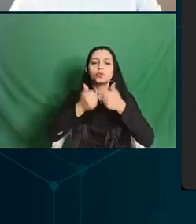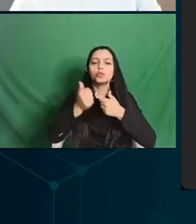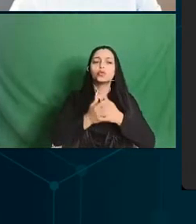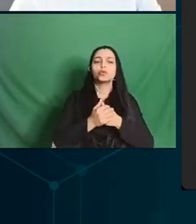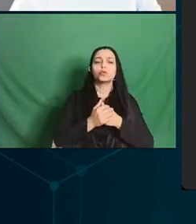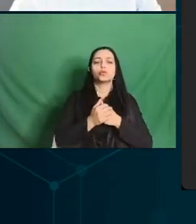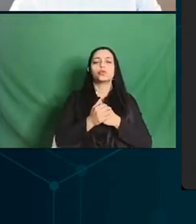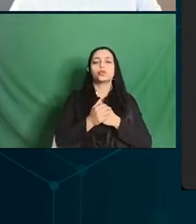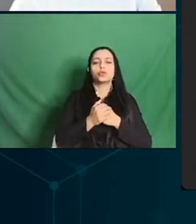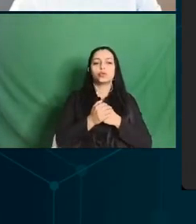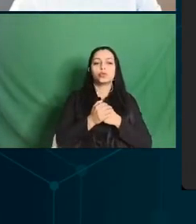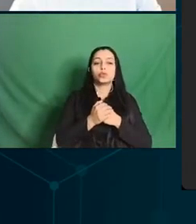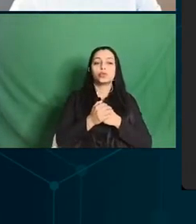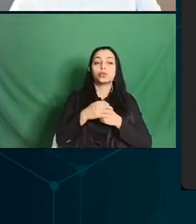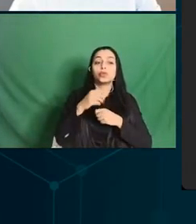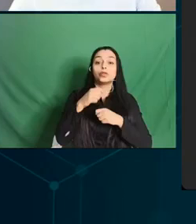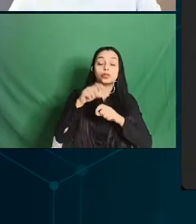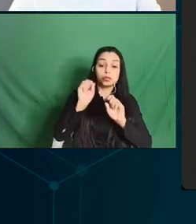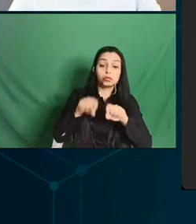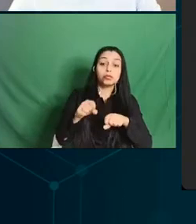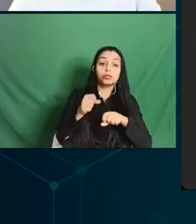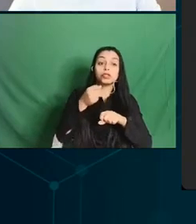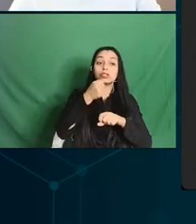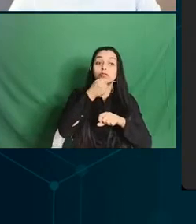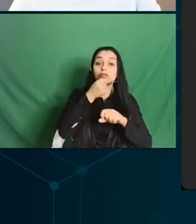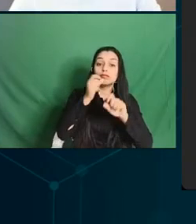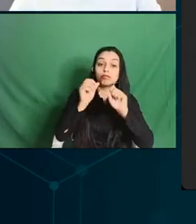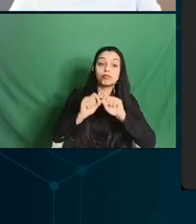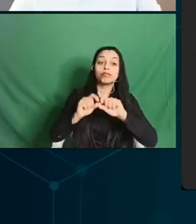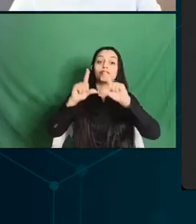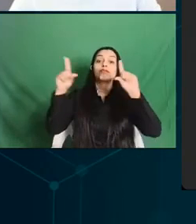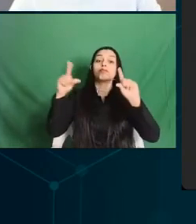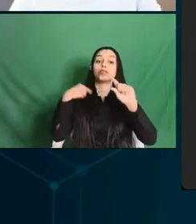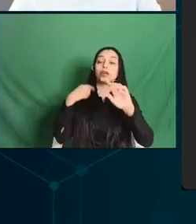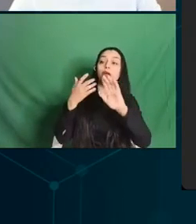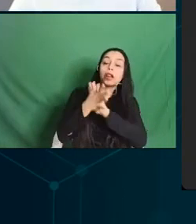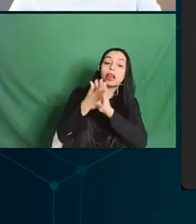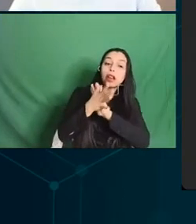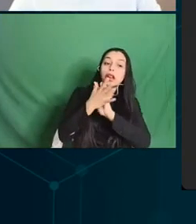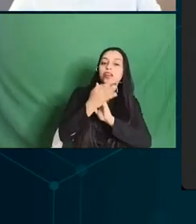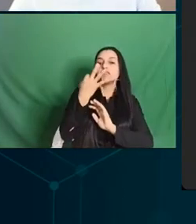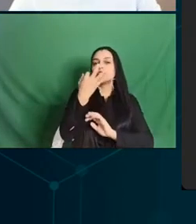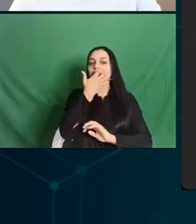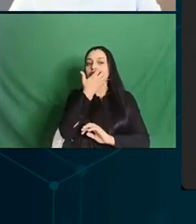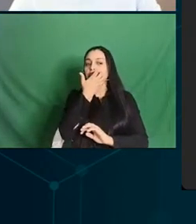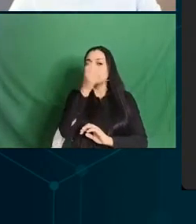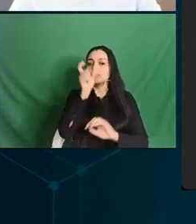just speak directly back to us if there are 3 people?